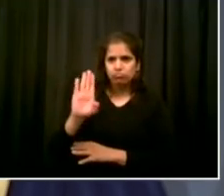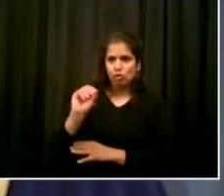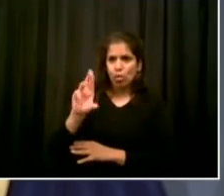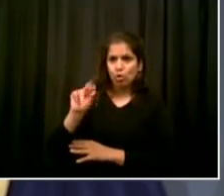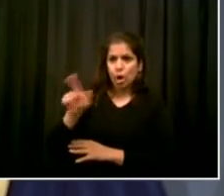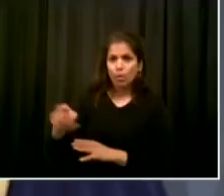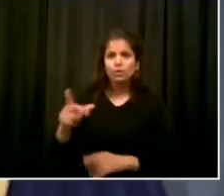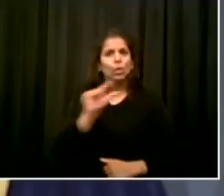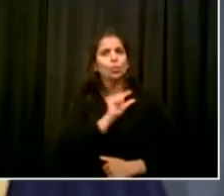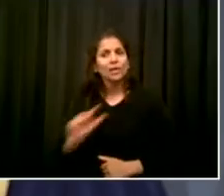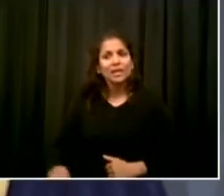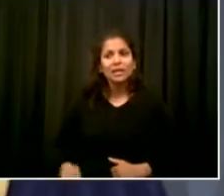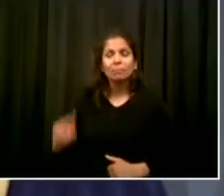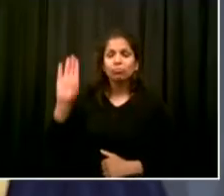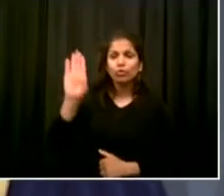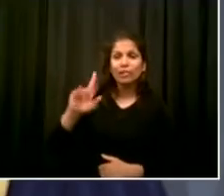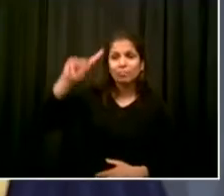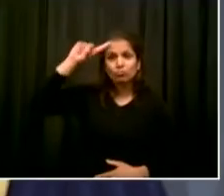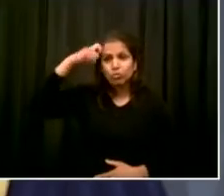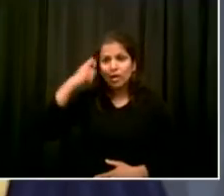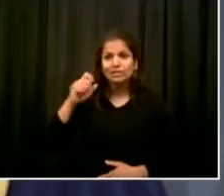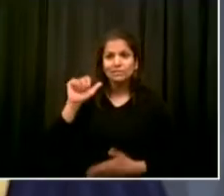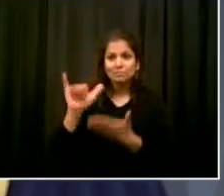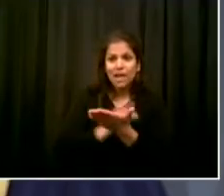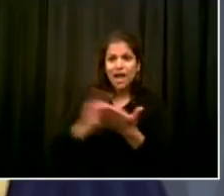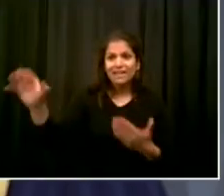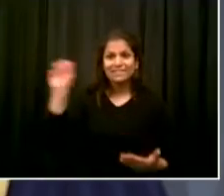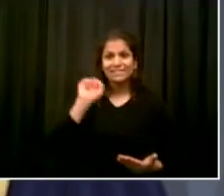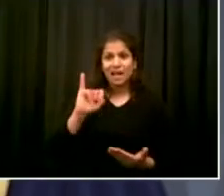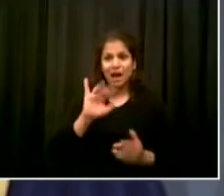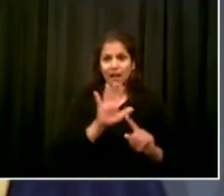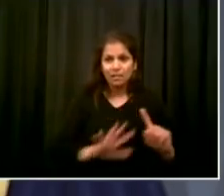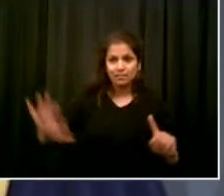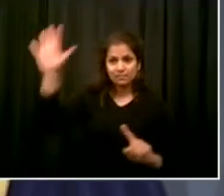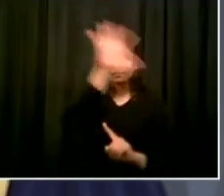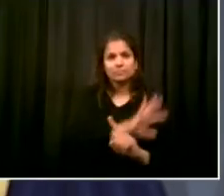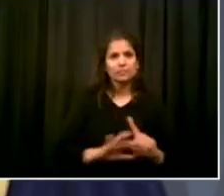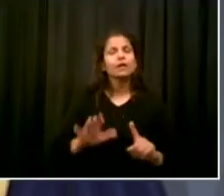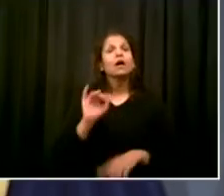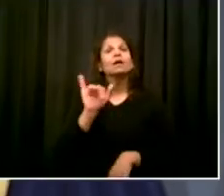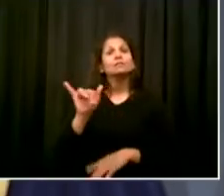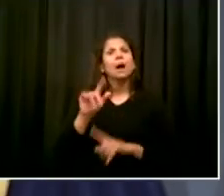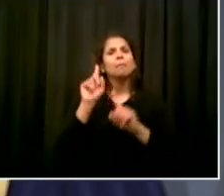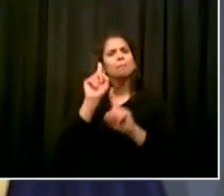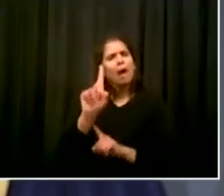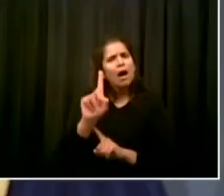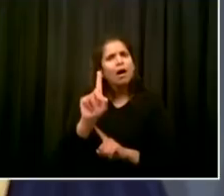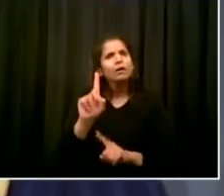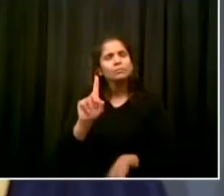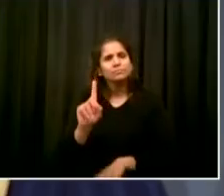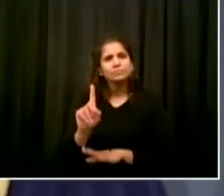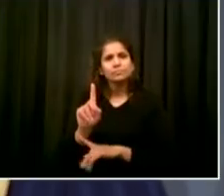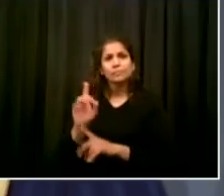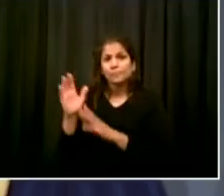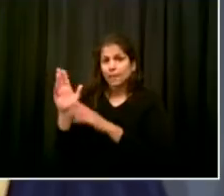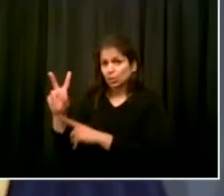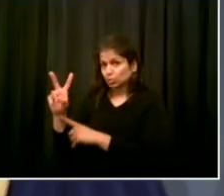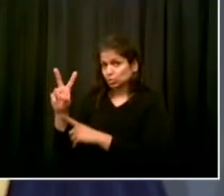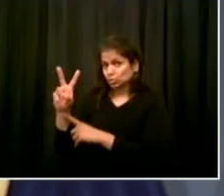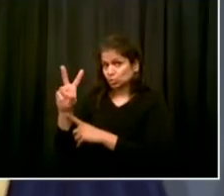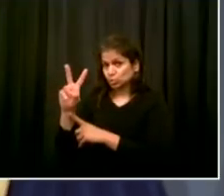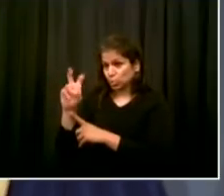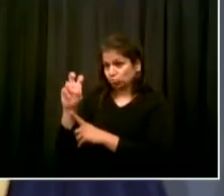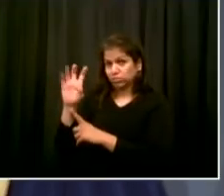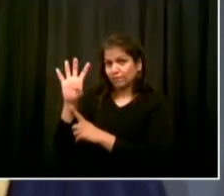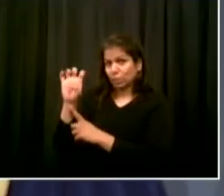4.6 million jobs in the 5 boroughs. So there's been a huge dislocation. For the first days, I didn't expect